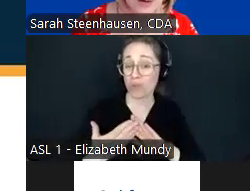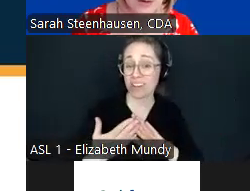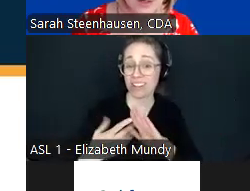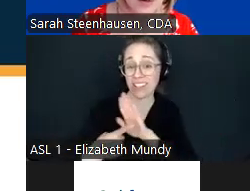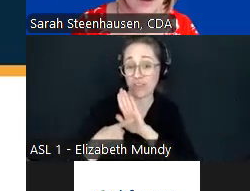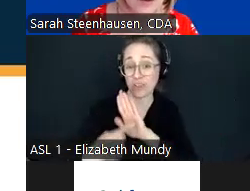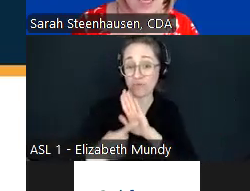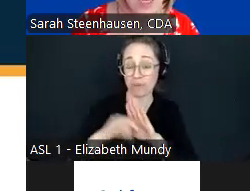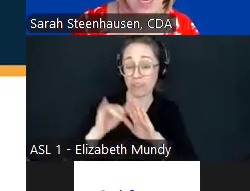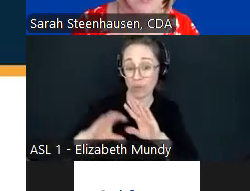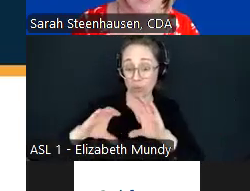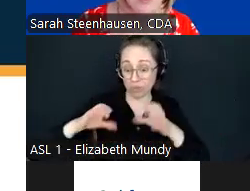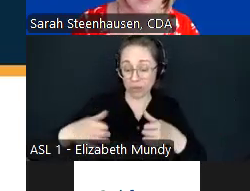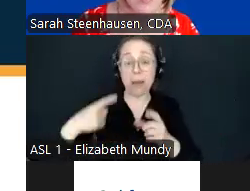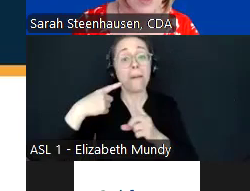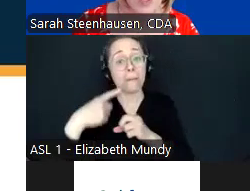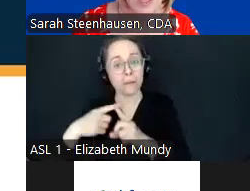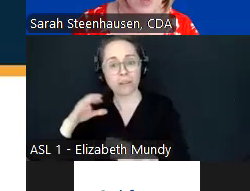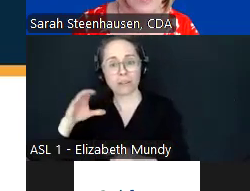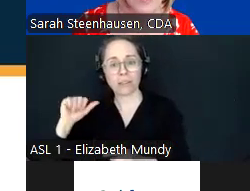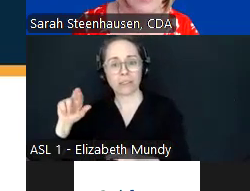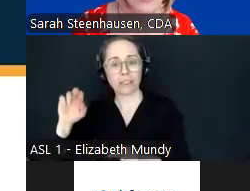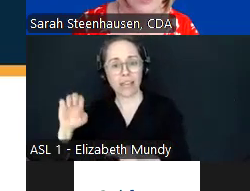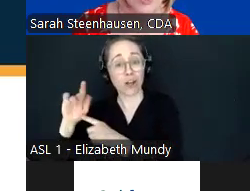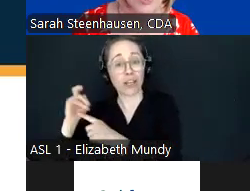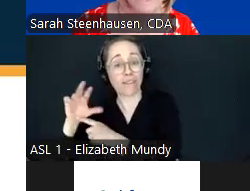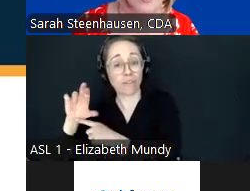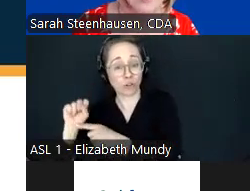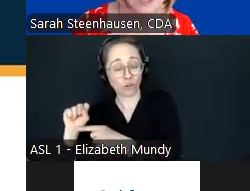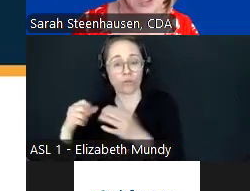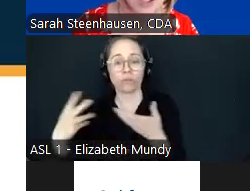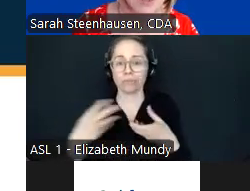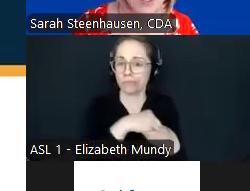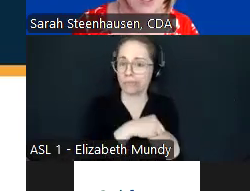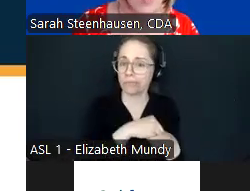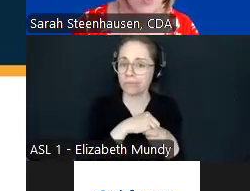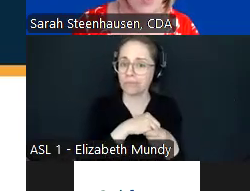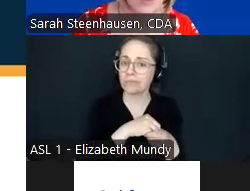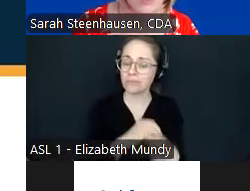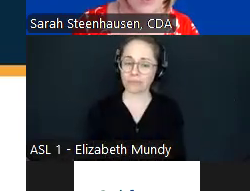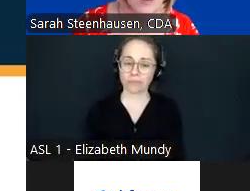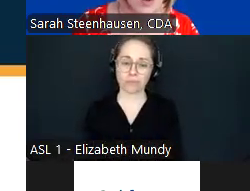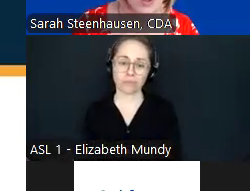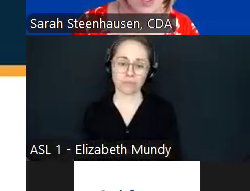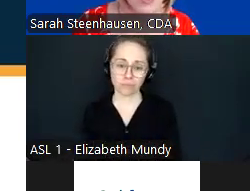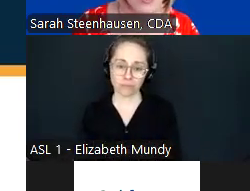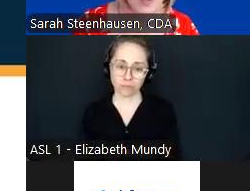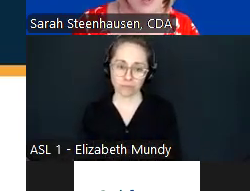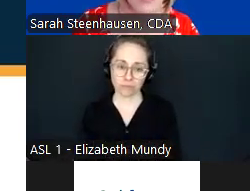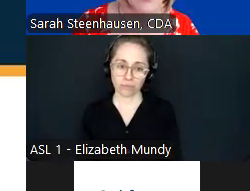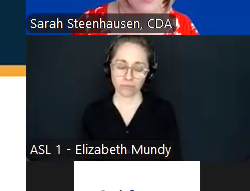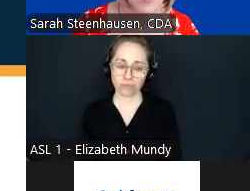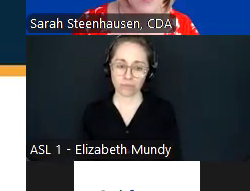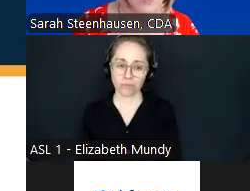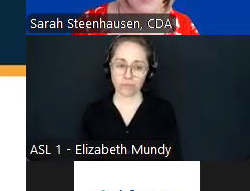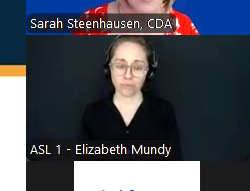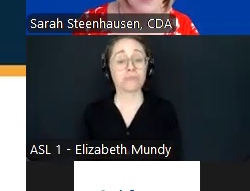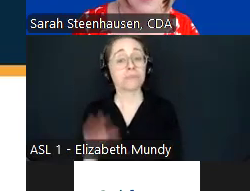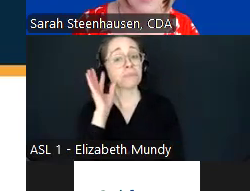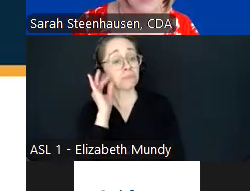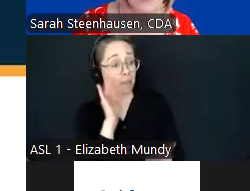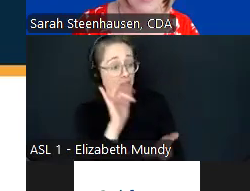well as caregivers, and thinking about how we can structure conversations with people to help inform